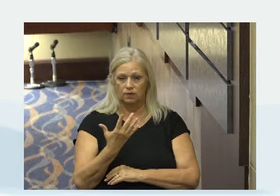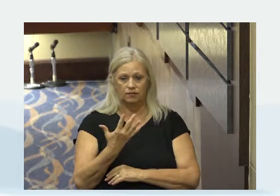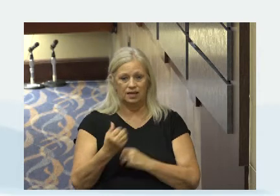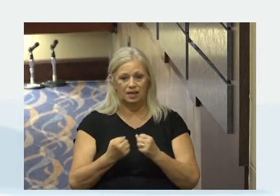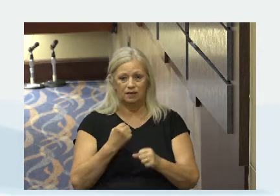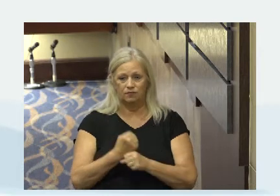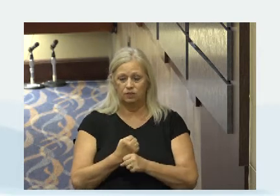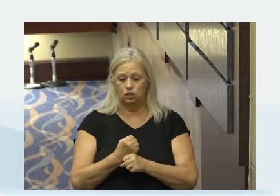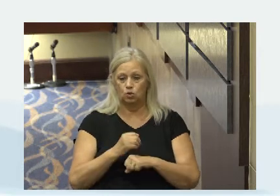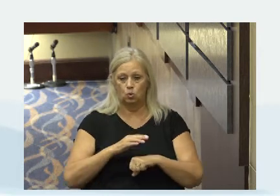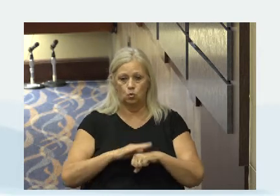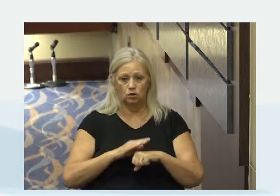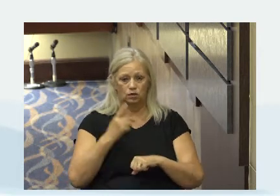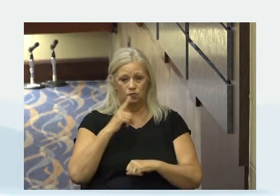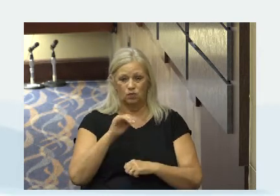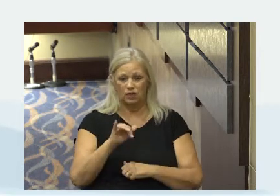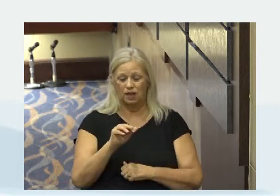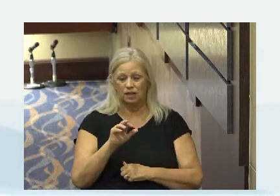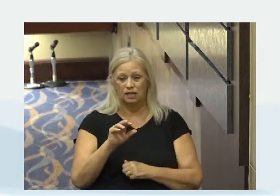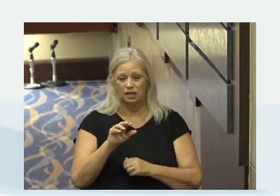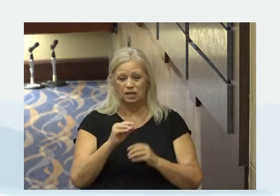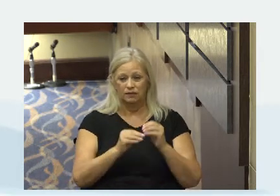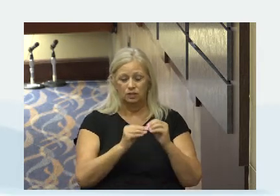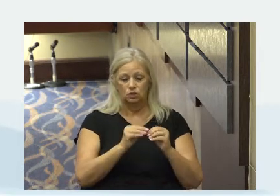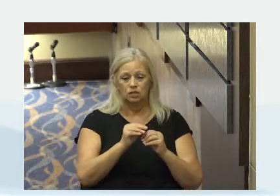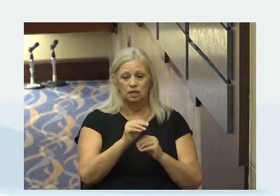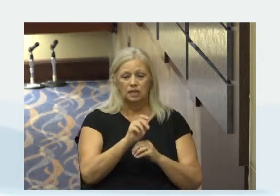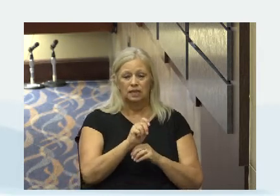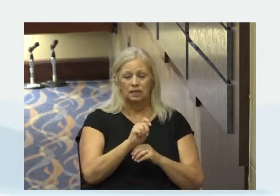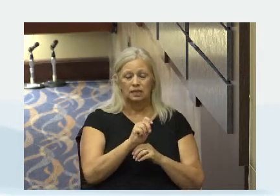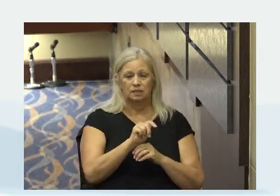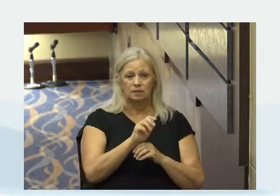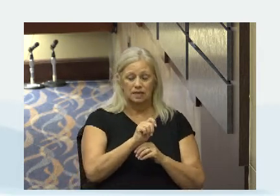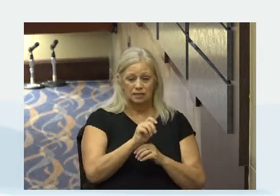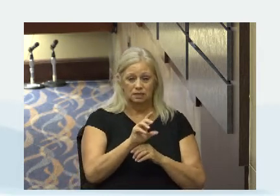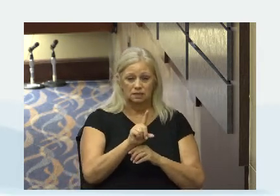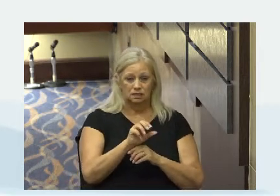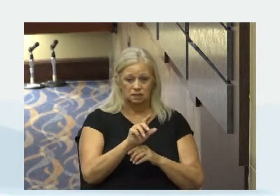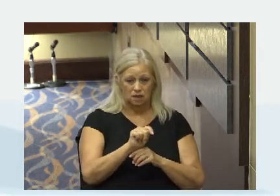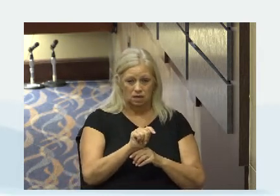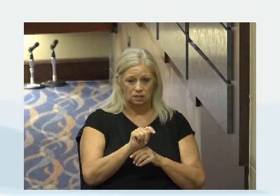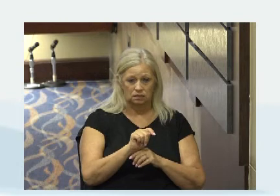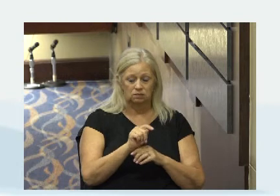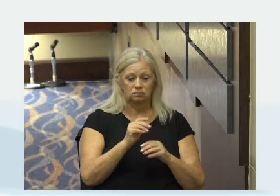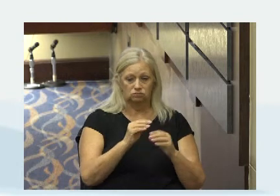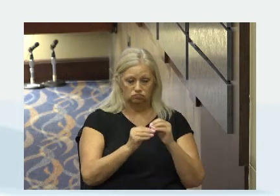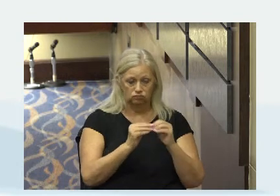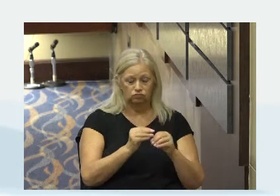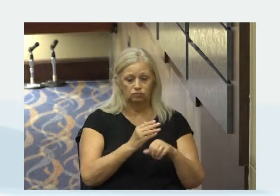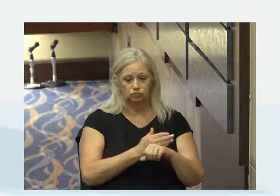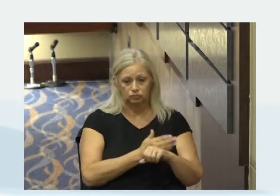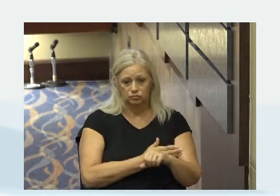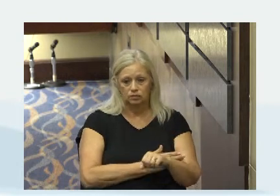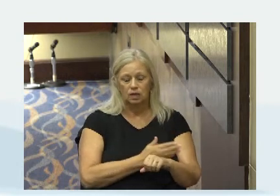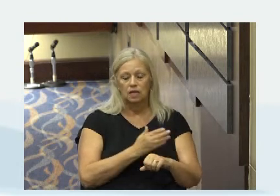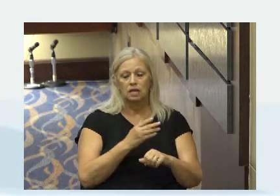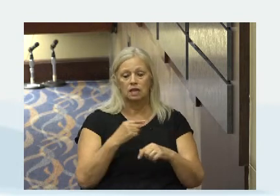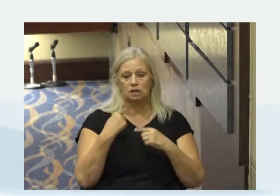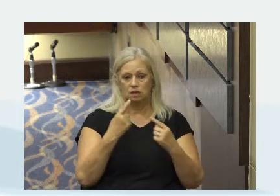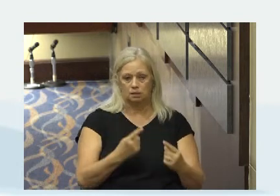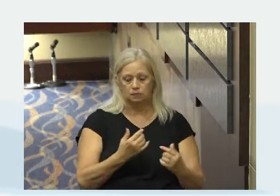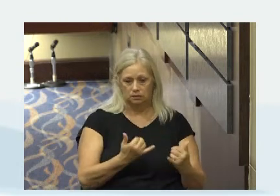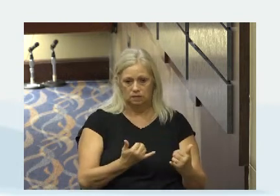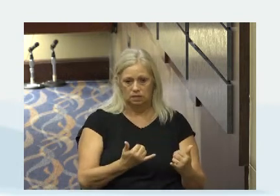on those fixtures. It was TxDOT maintained up until this resolution that we passed in June.